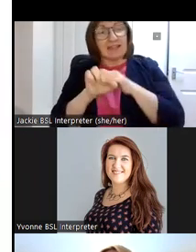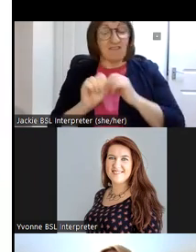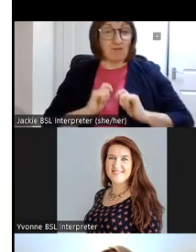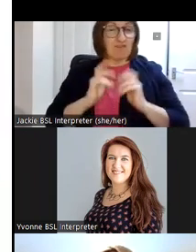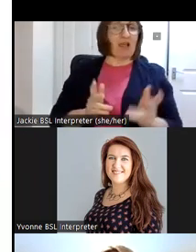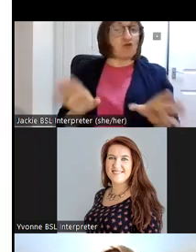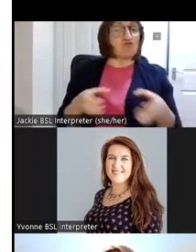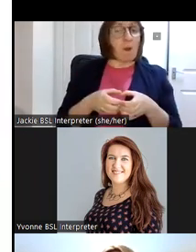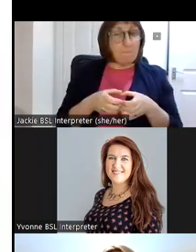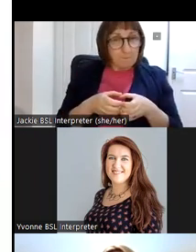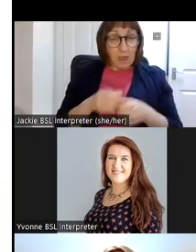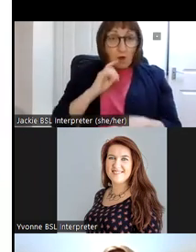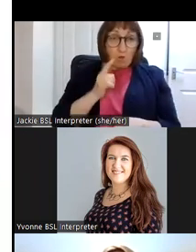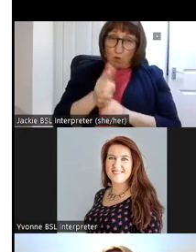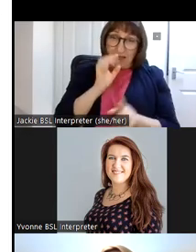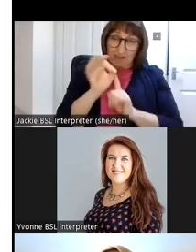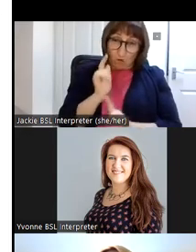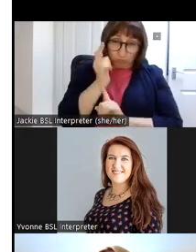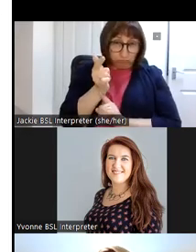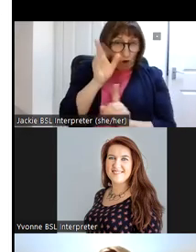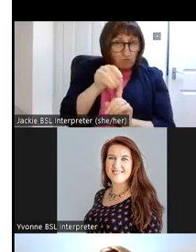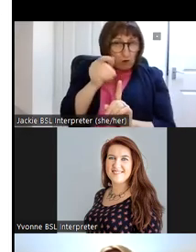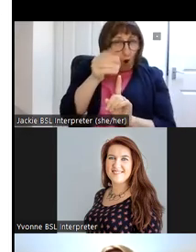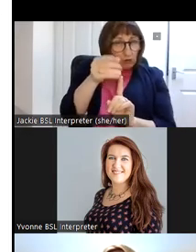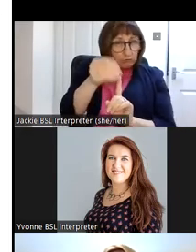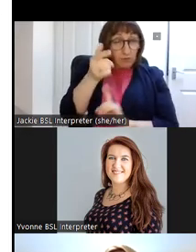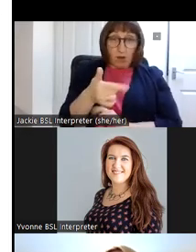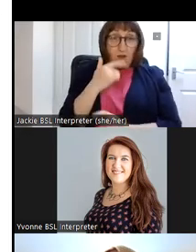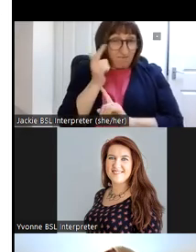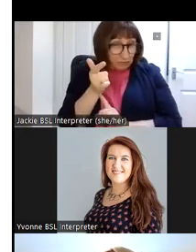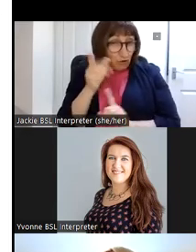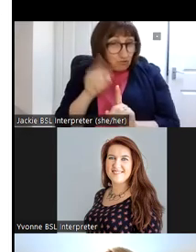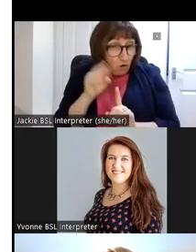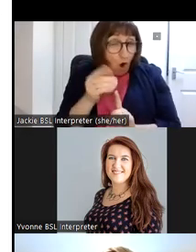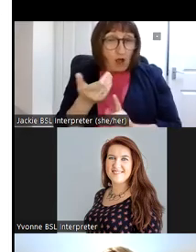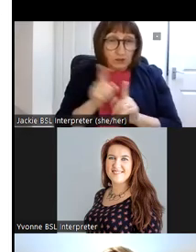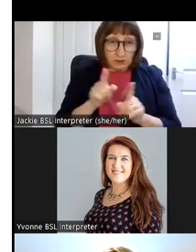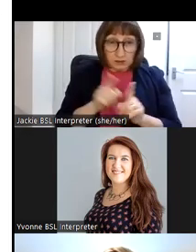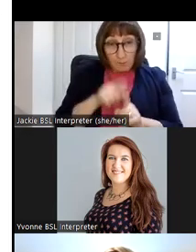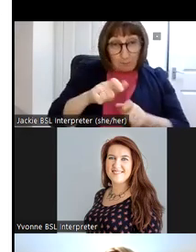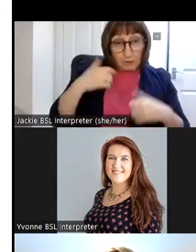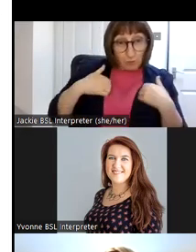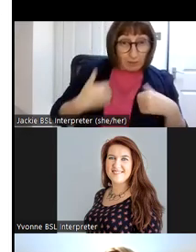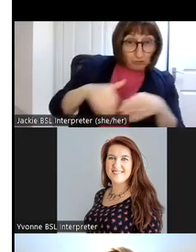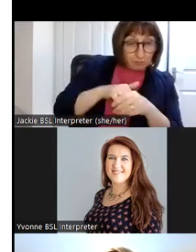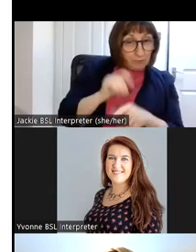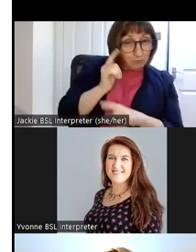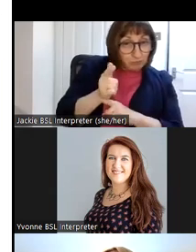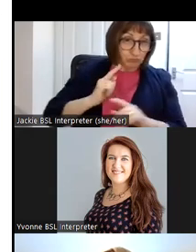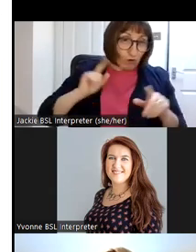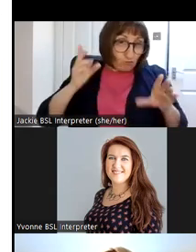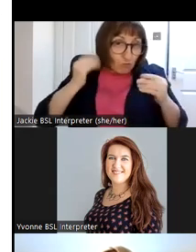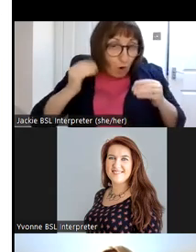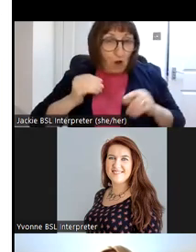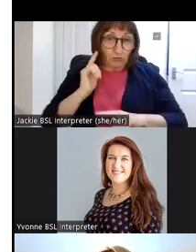record face-to-face interviews and also video recording with the willing participants uh so the